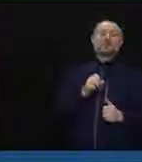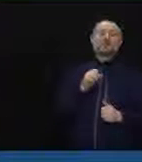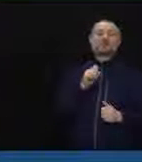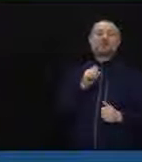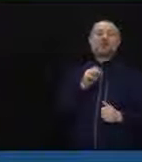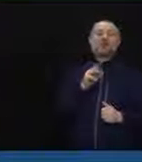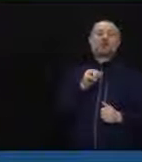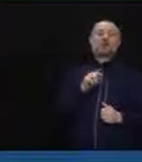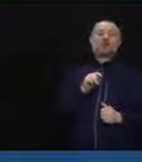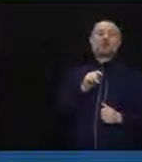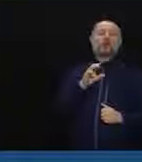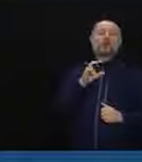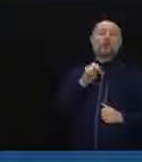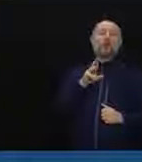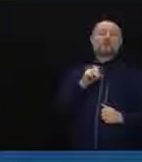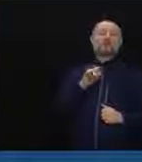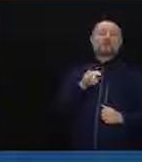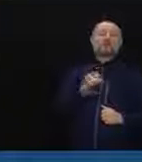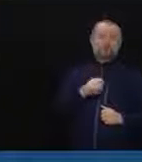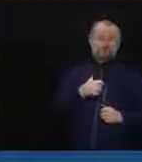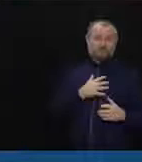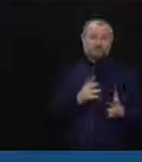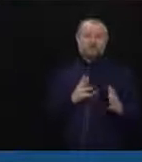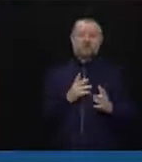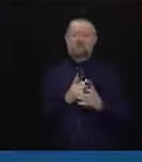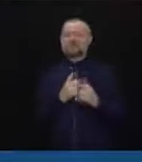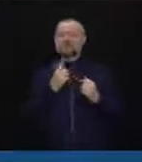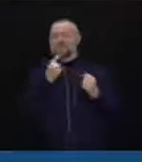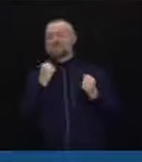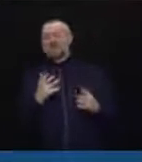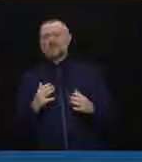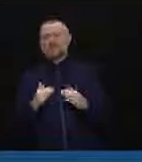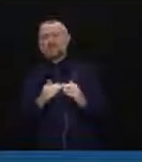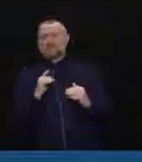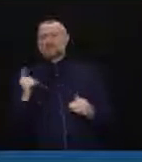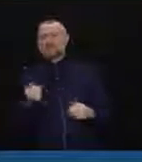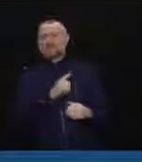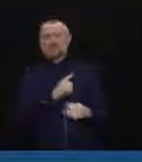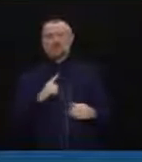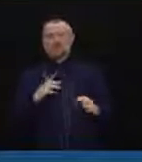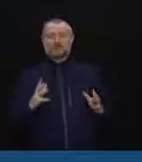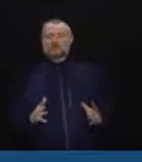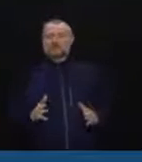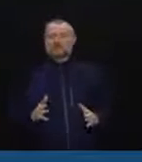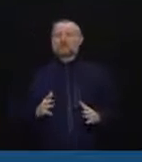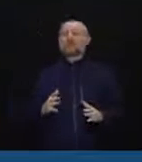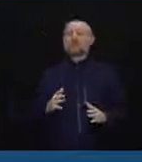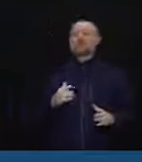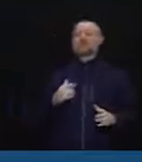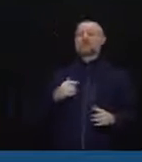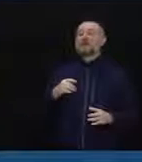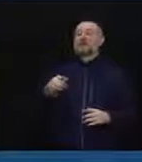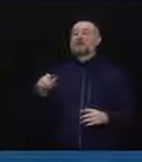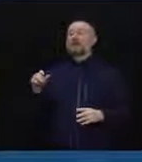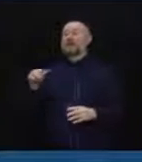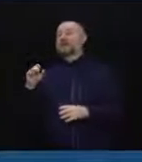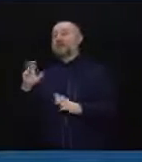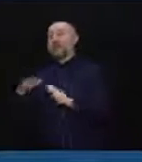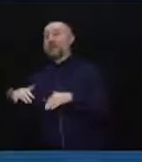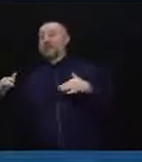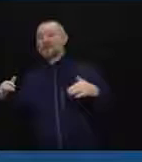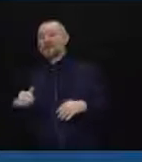colleagues in the legislature, assembly, and Senate. So those conversations continue, as well as, yes, we are interested to know